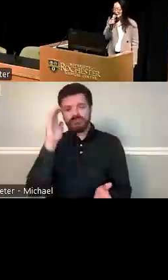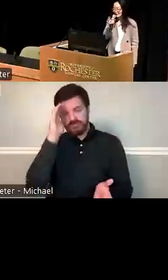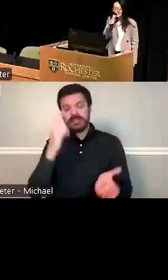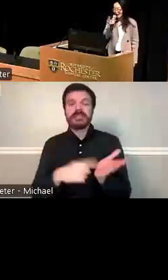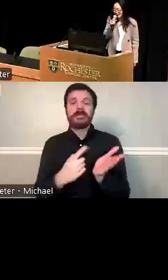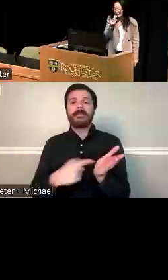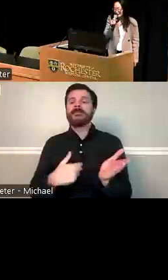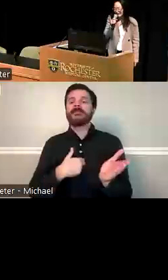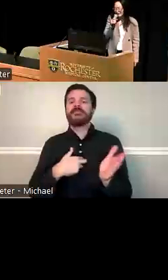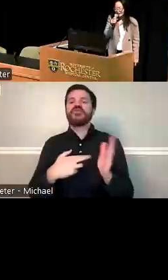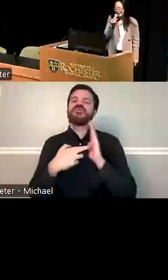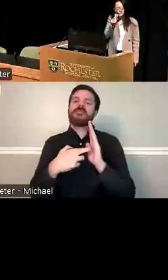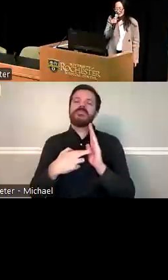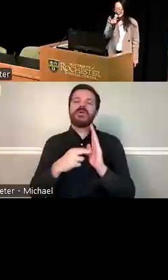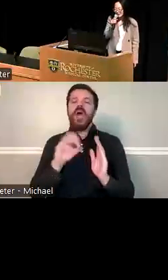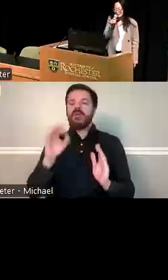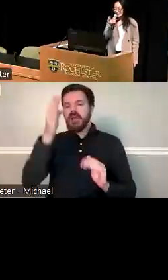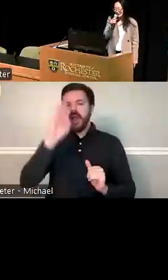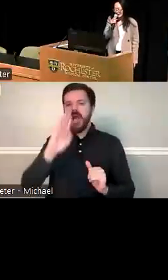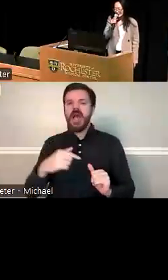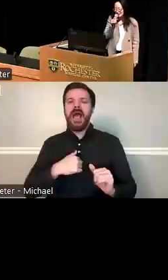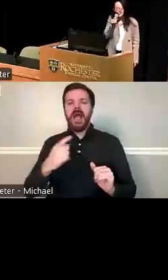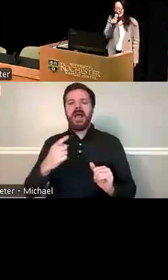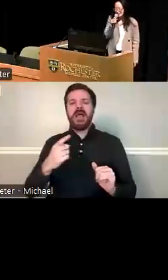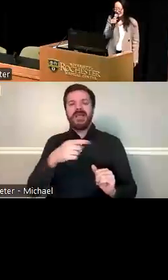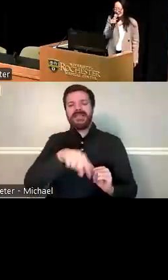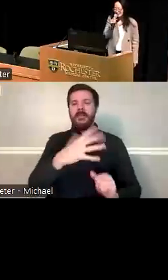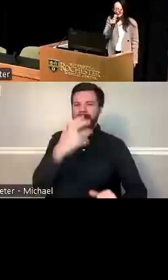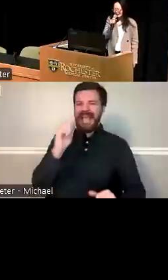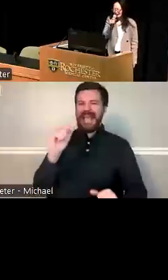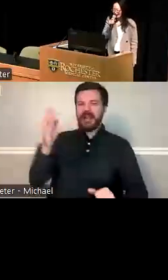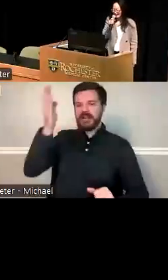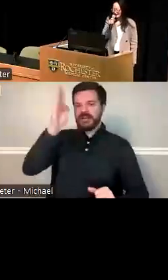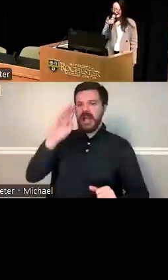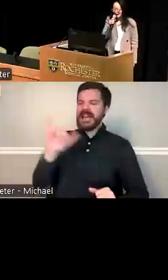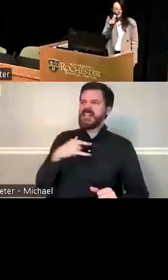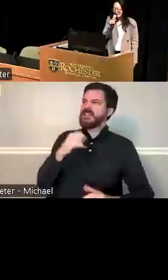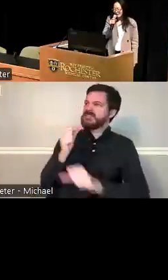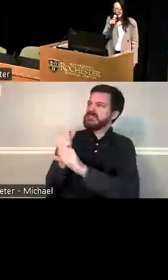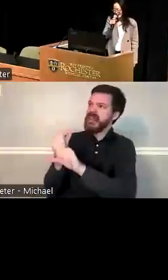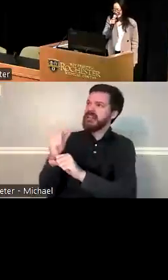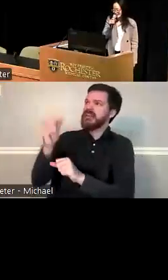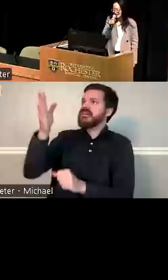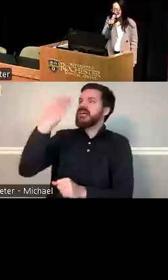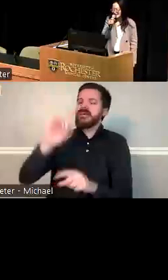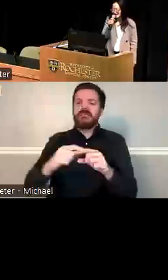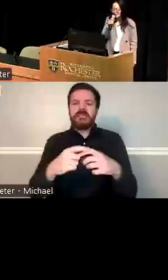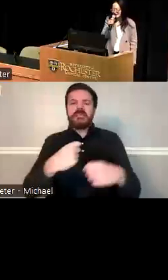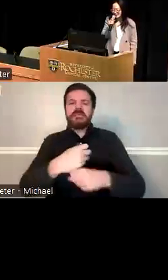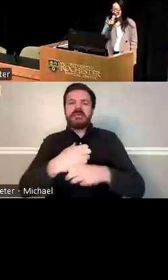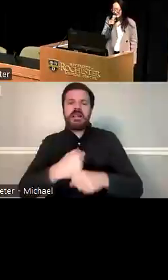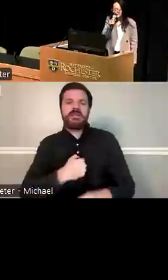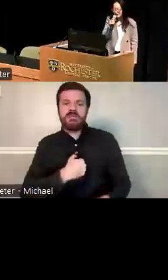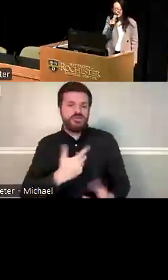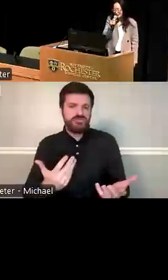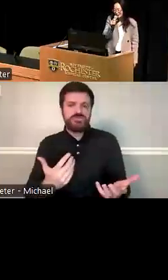and they are mad at God. They need somebody to yell at. It's like they're yelling at God. I have been mad. It's being what you